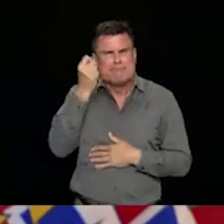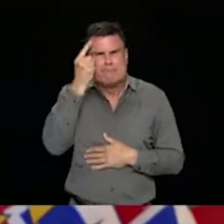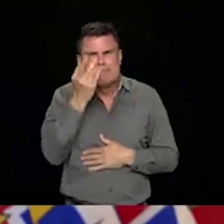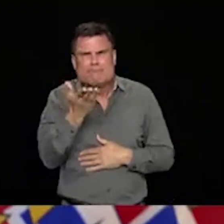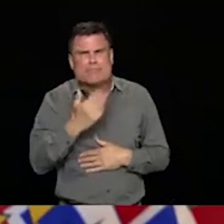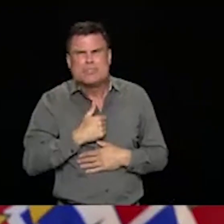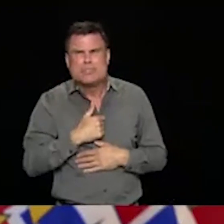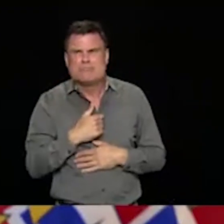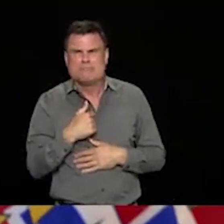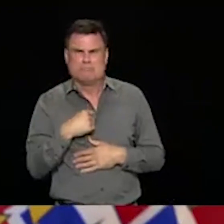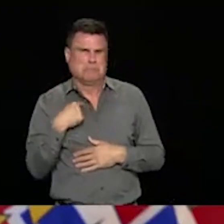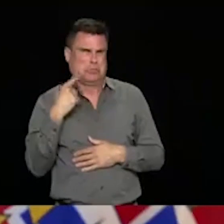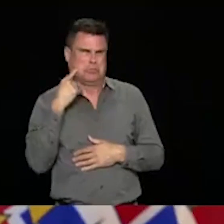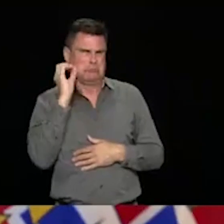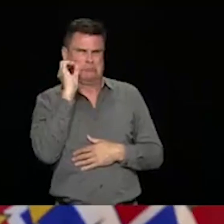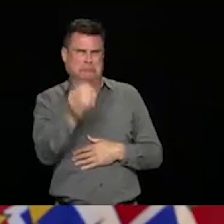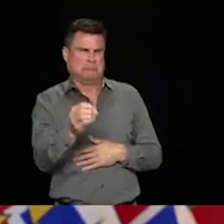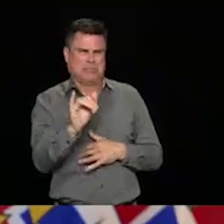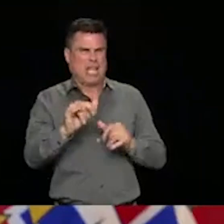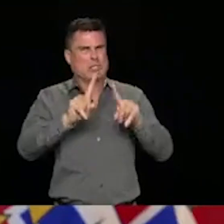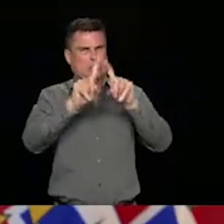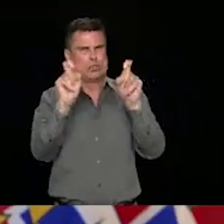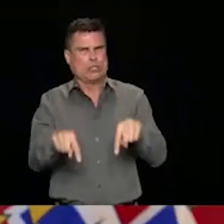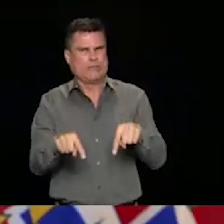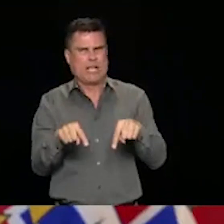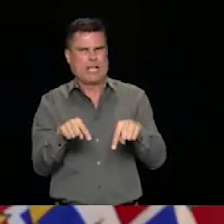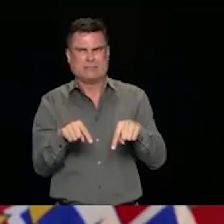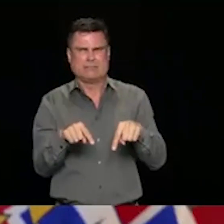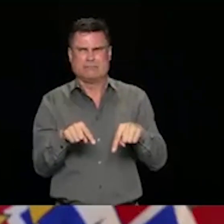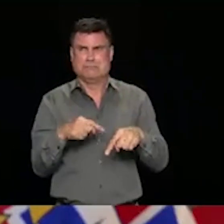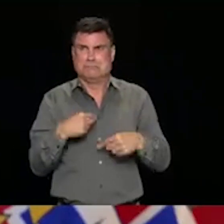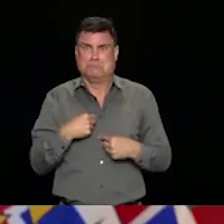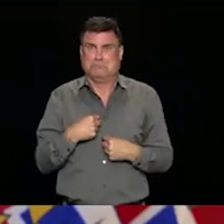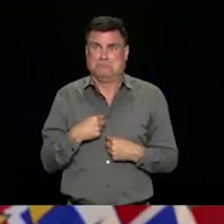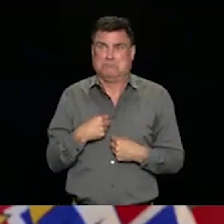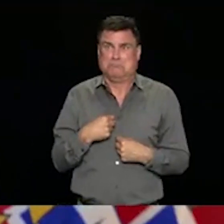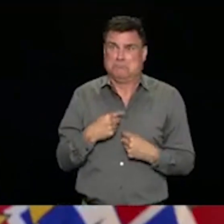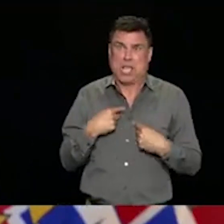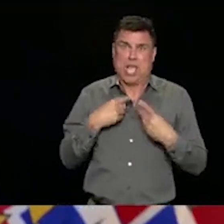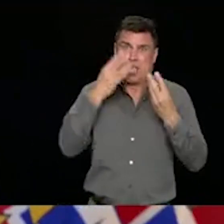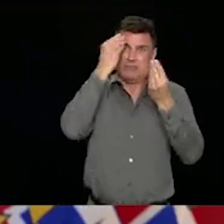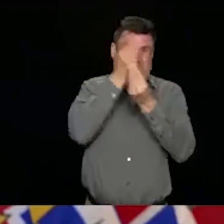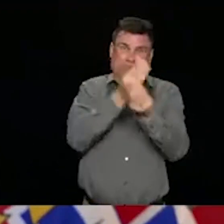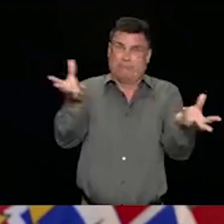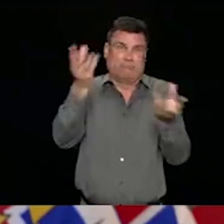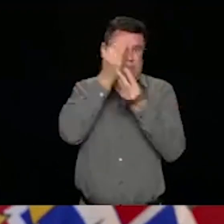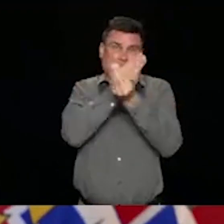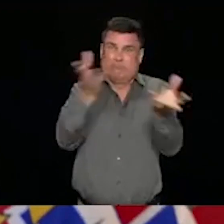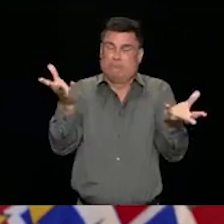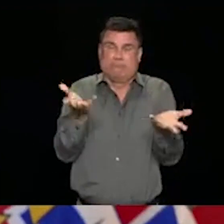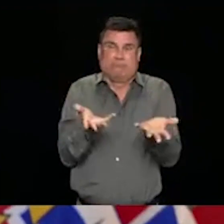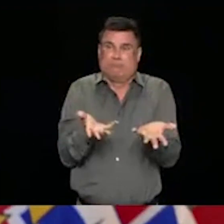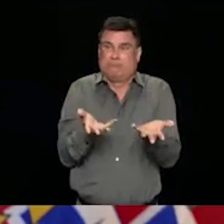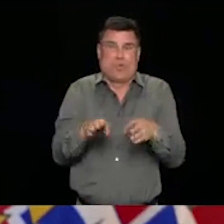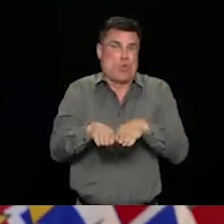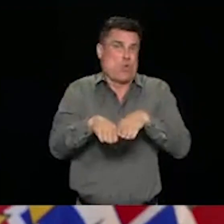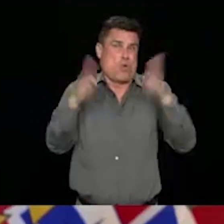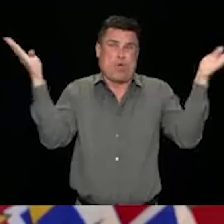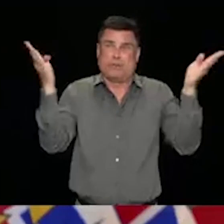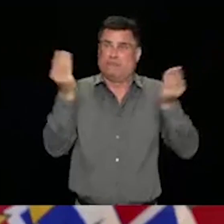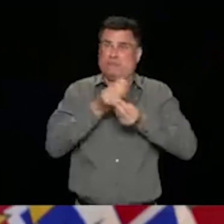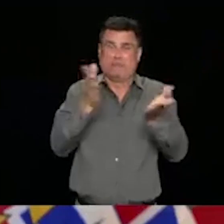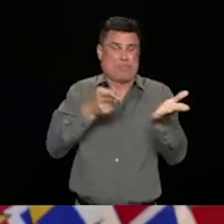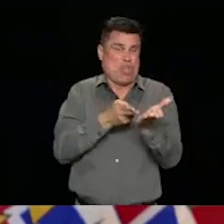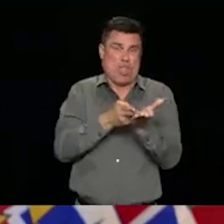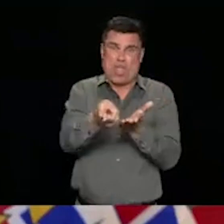We've talked about ages of people. We've talked about the community impacts of this. We've talked about where